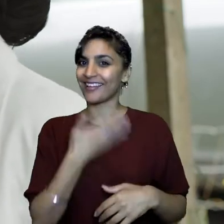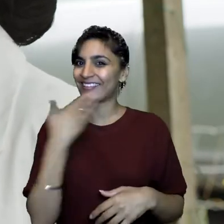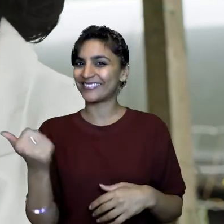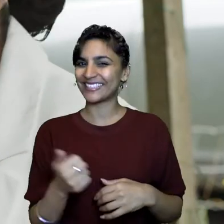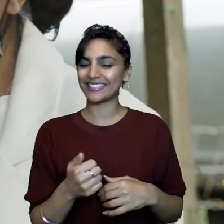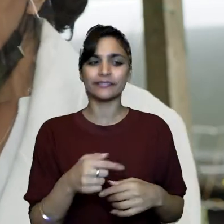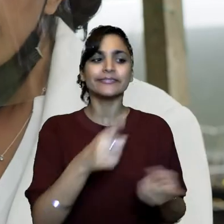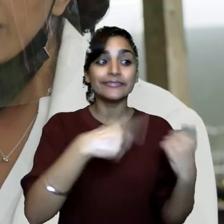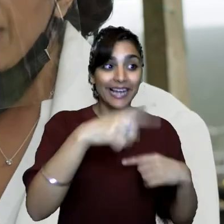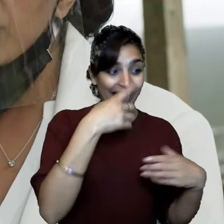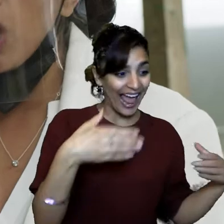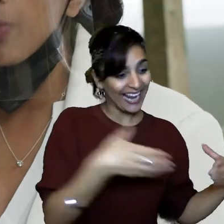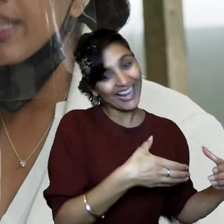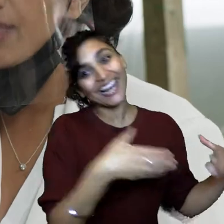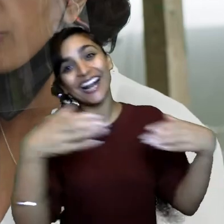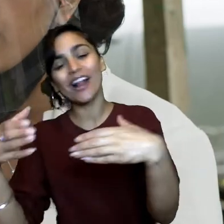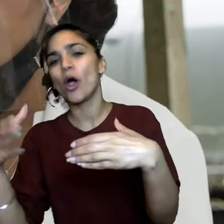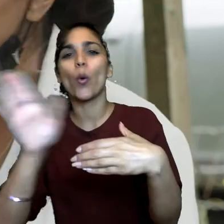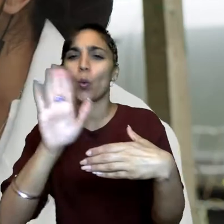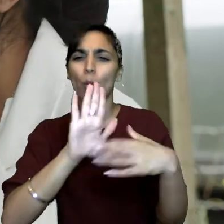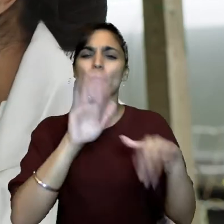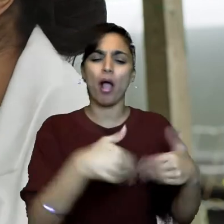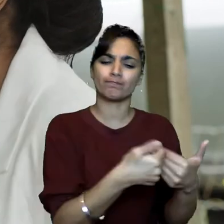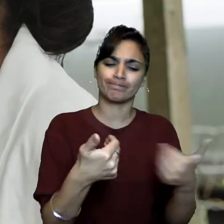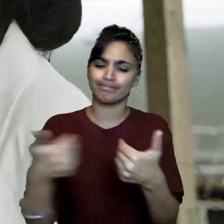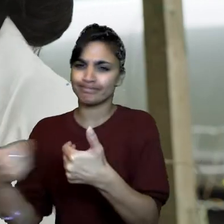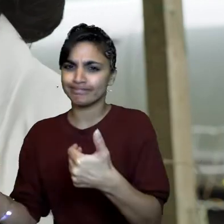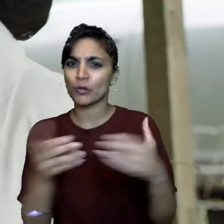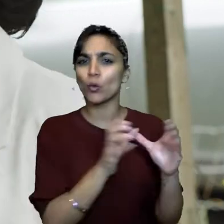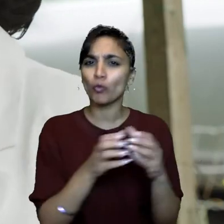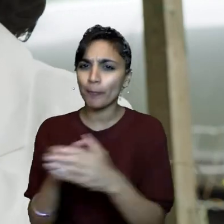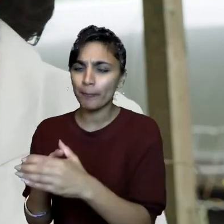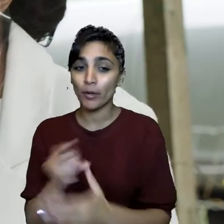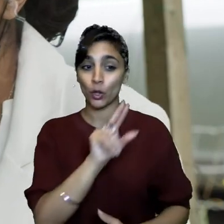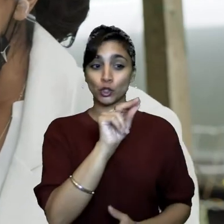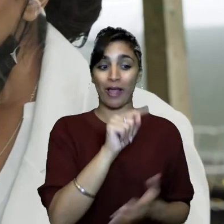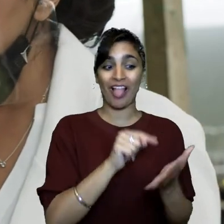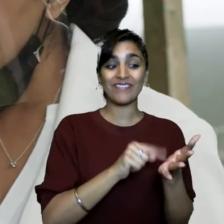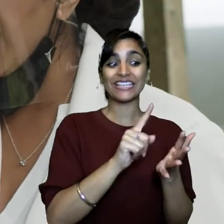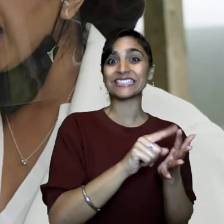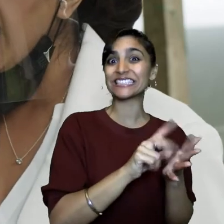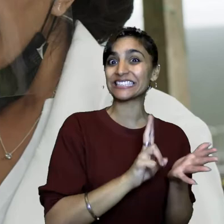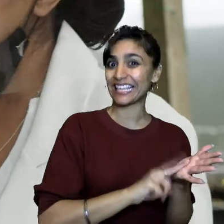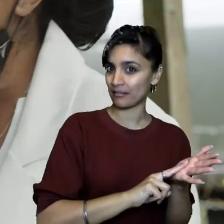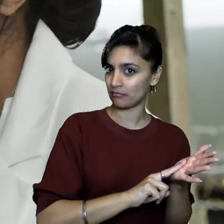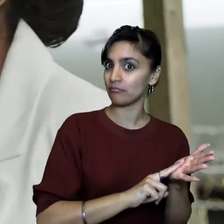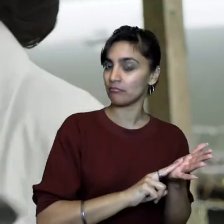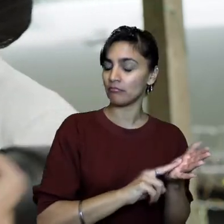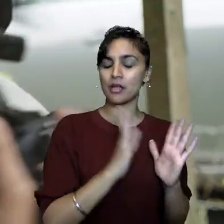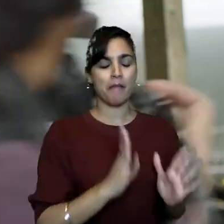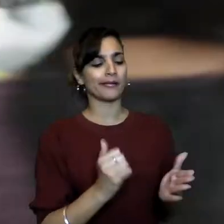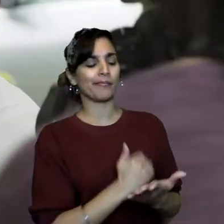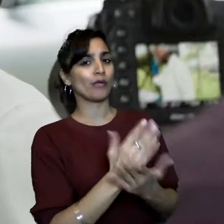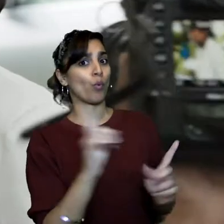go together, no. You have to go into groups of 12 teen and make sure that you stay two